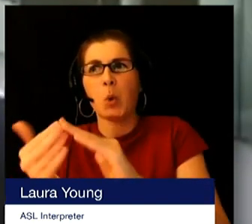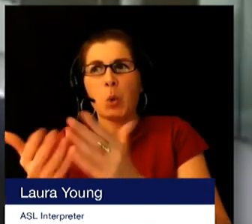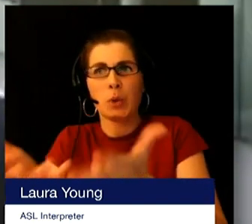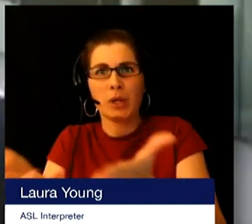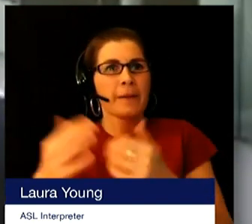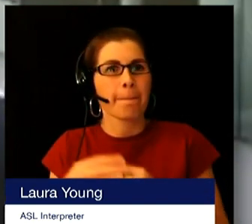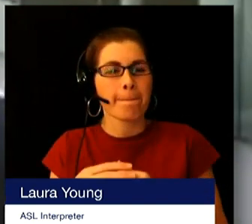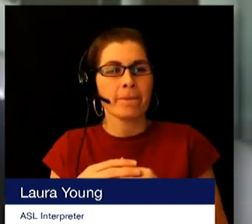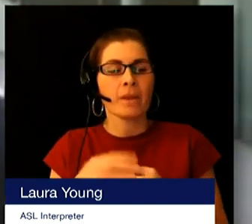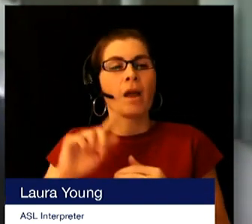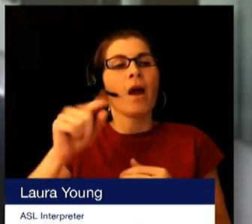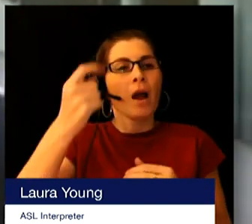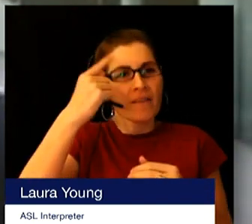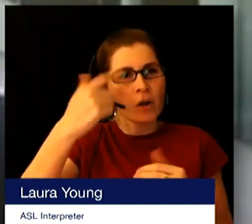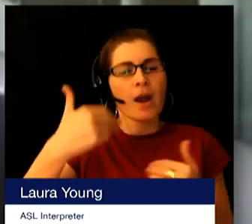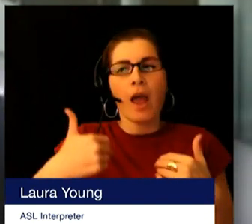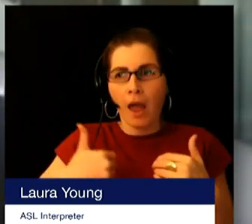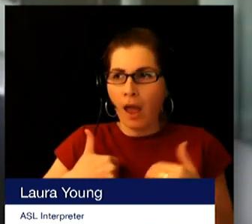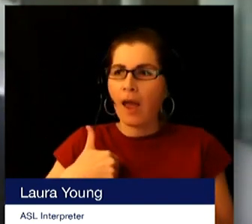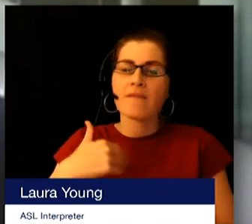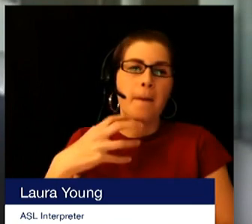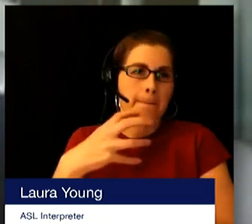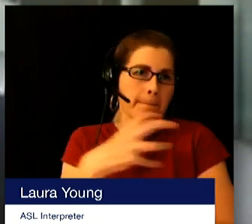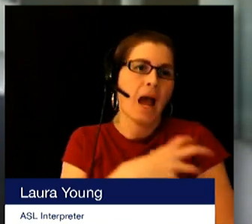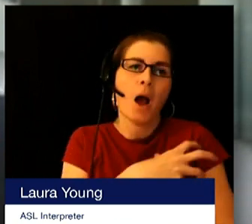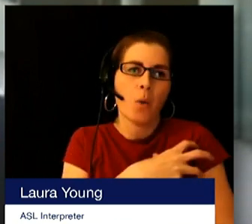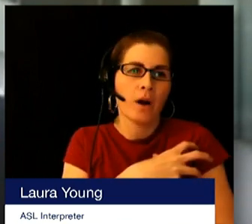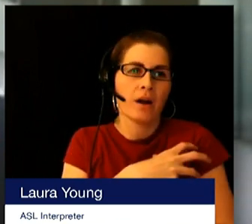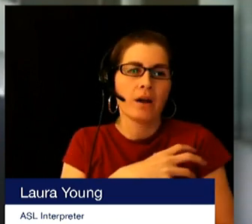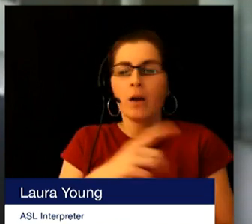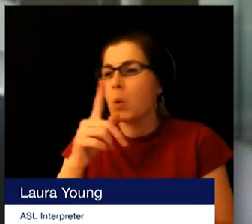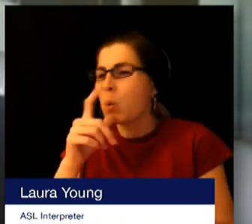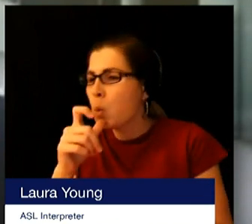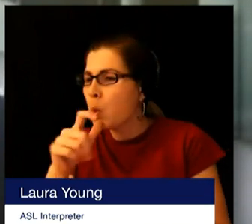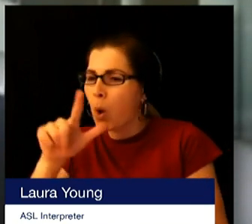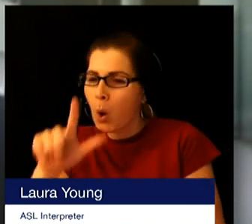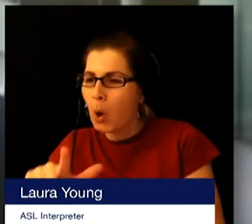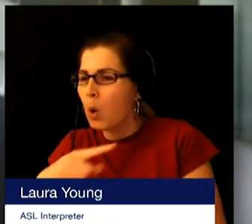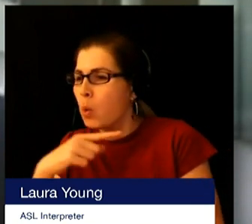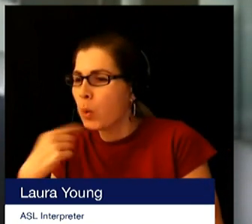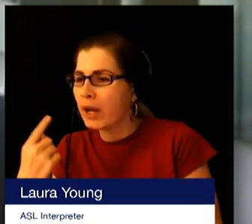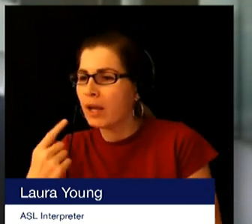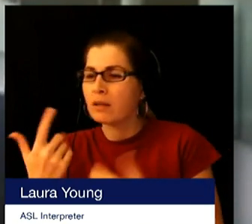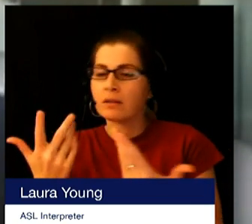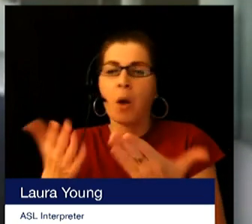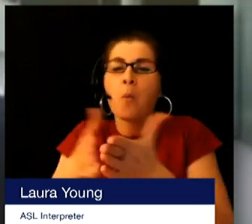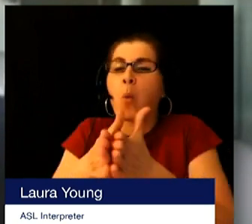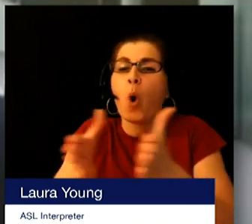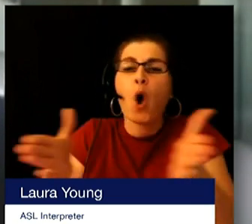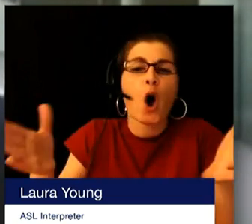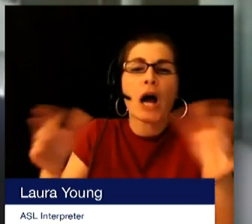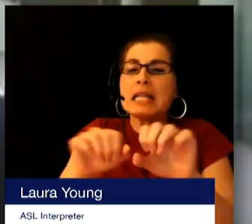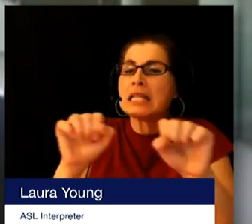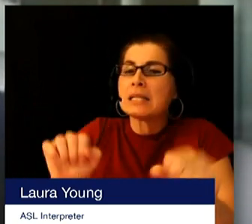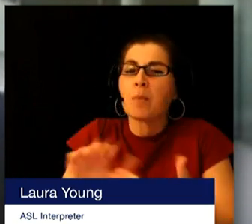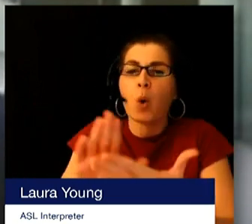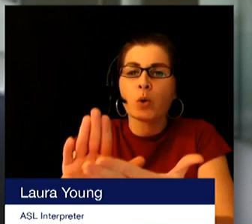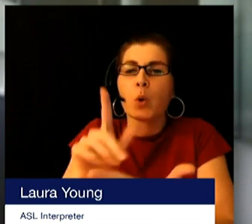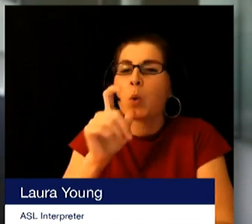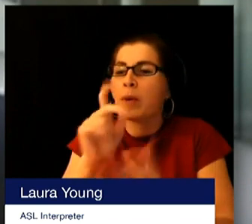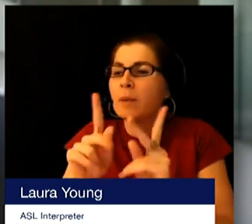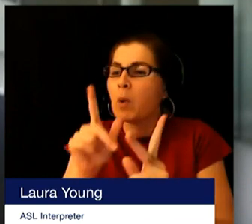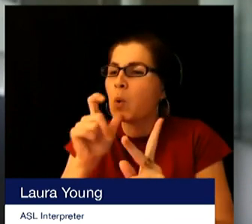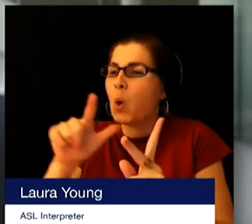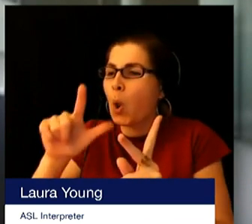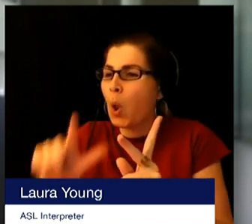say people who are low risk. You can define the categories however you want, broad systemic approach. People who are low risk, people who are